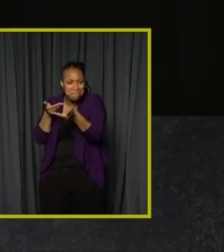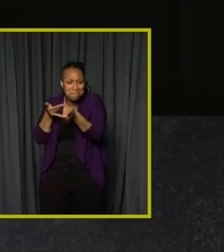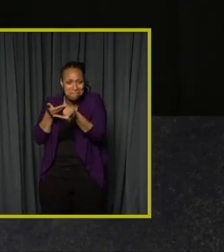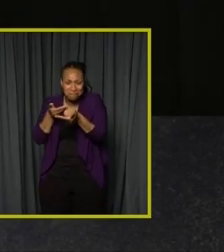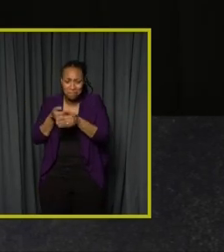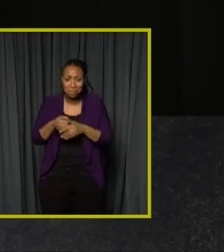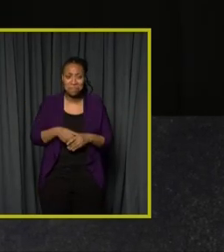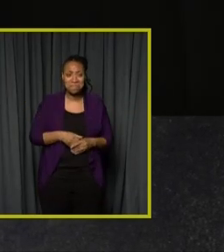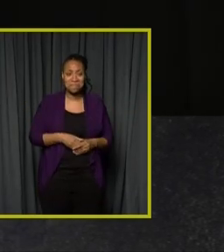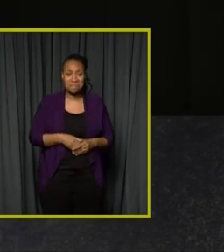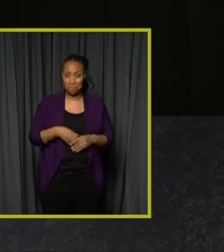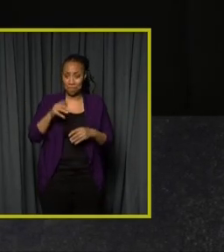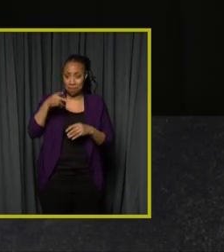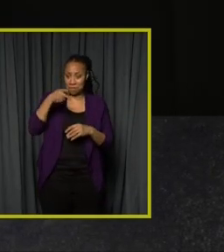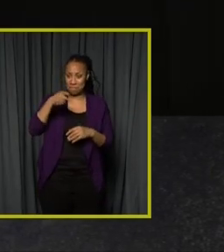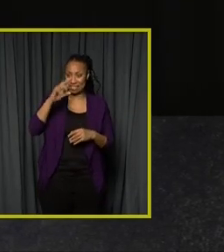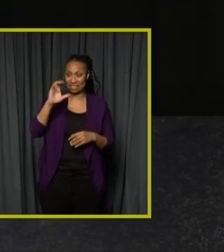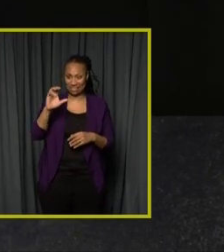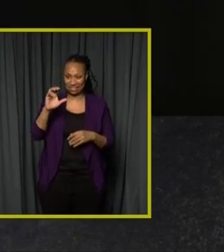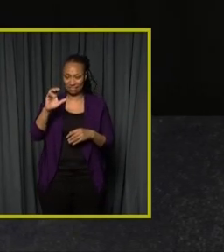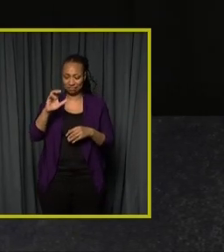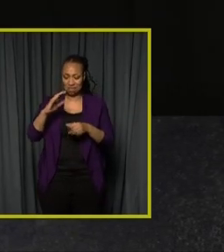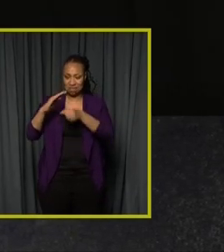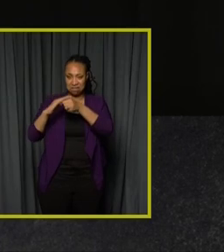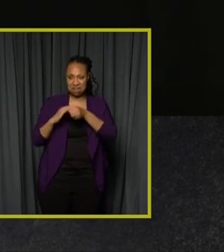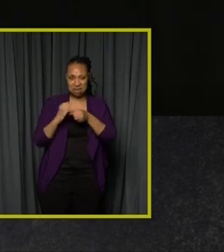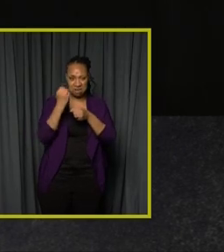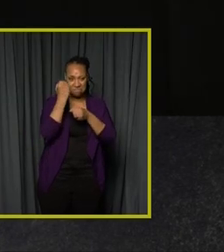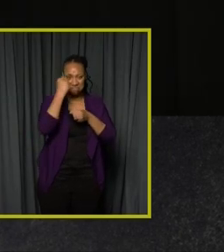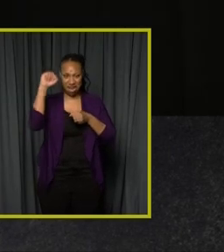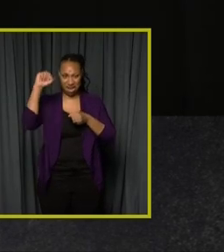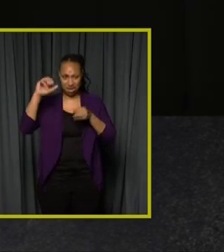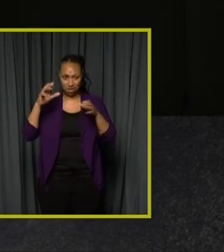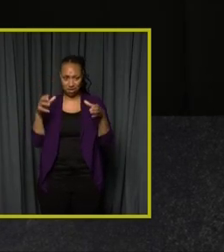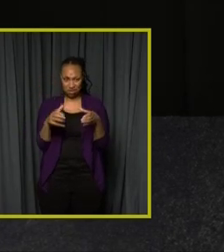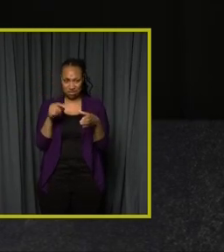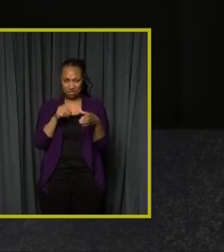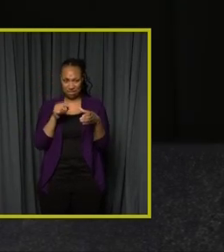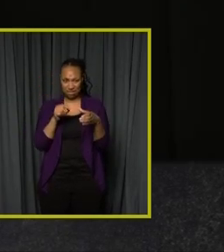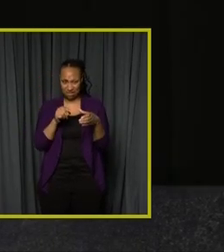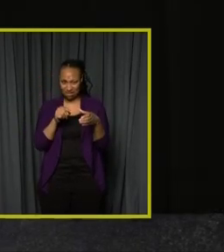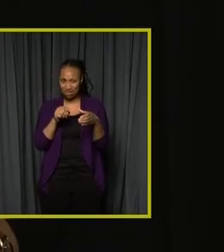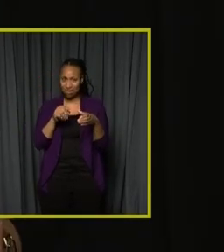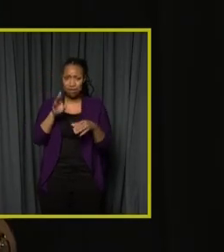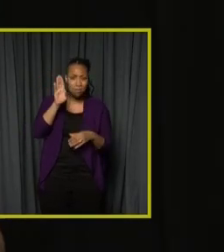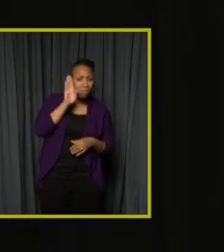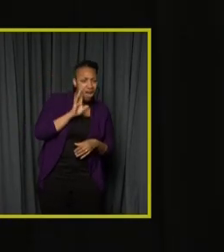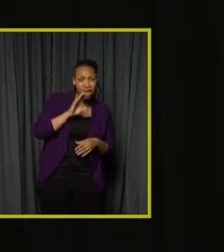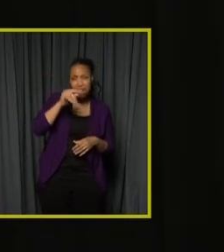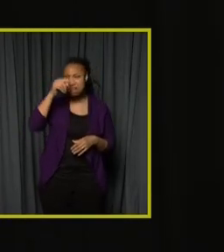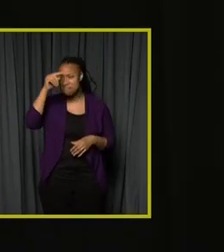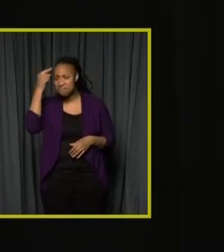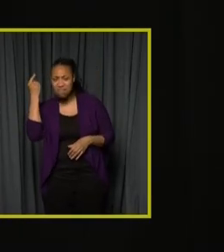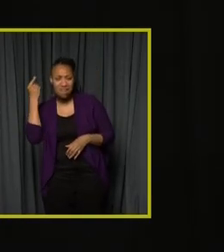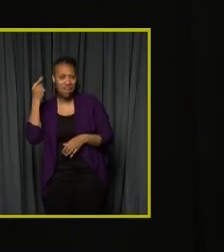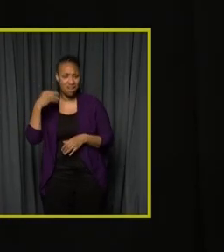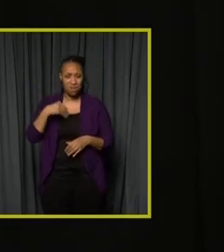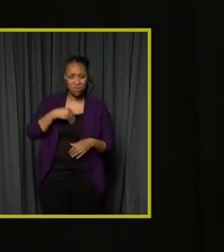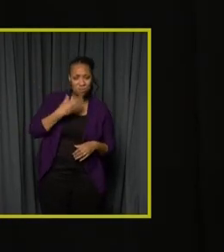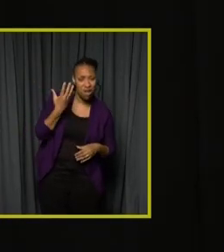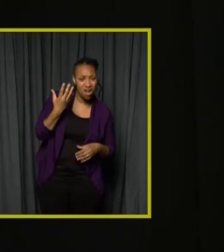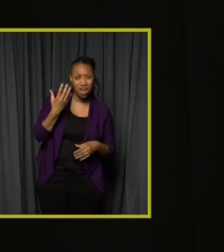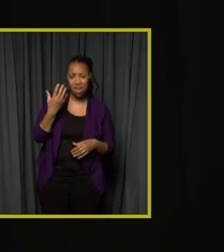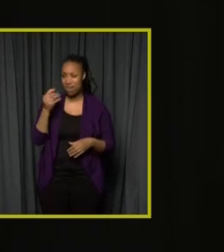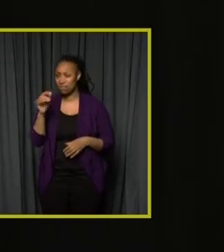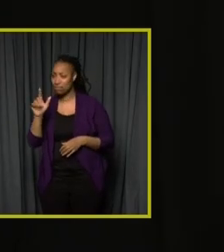on Washington, a movement that is bringing together black, brown, white people, liberals and conservatives, the young